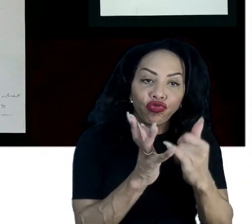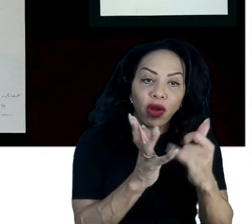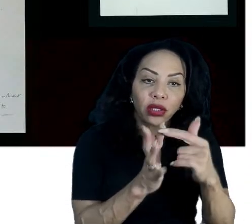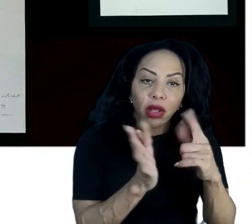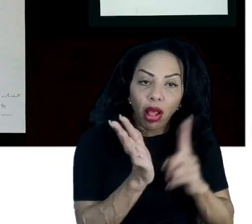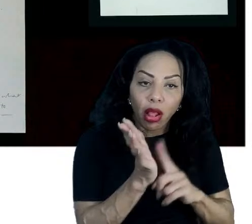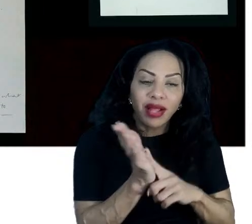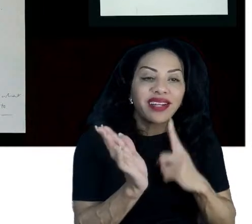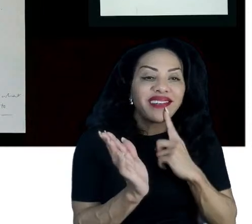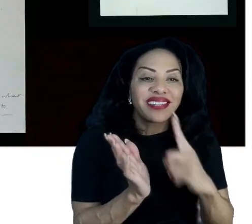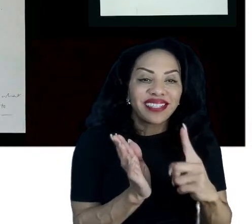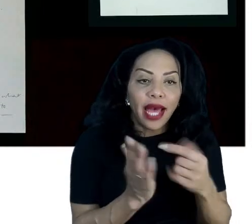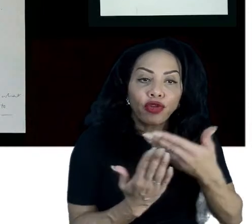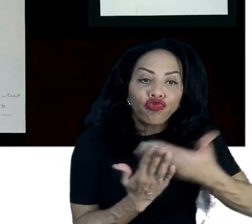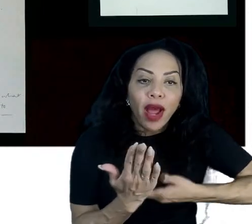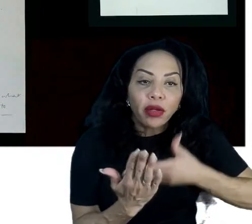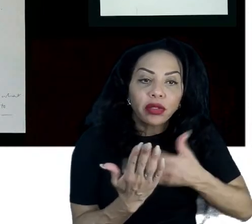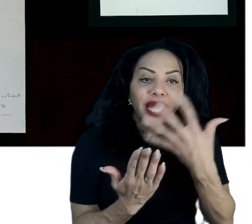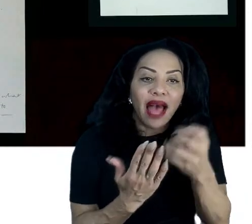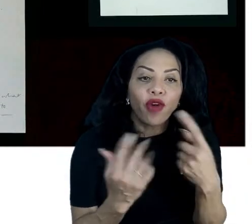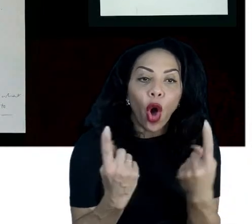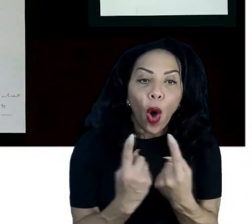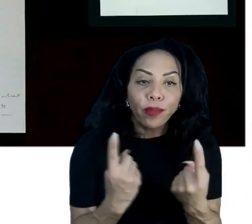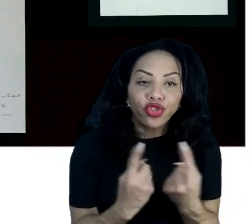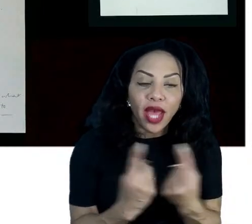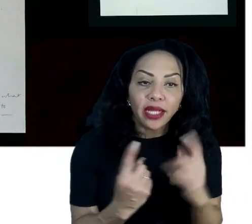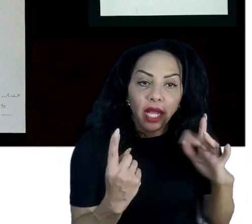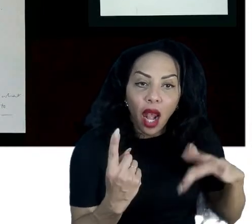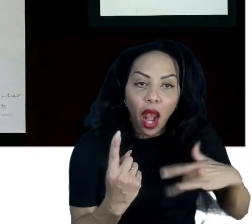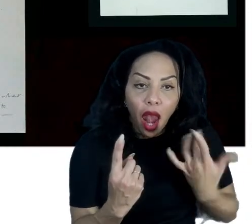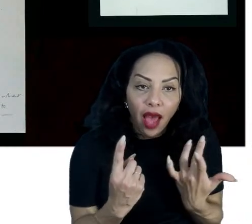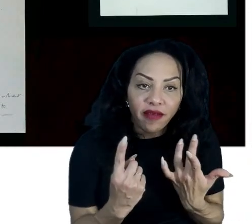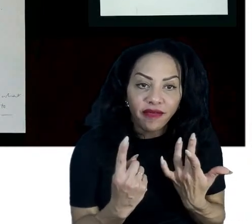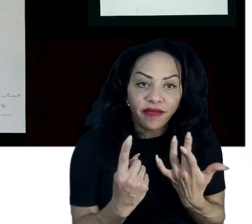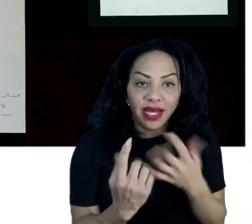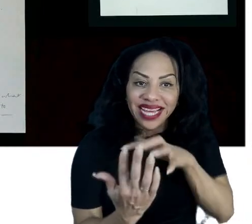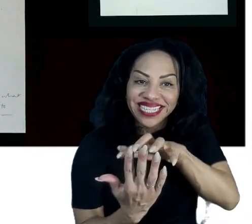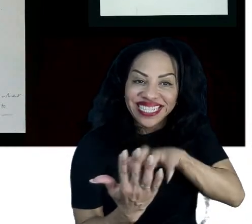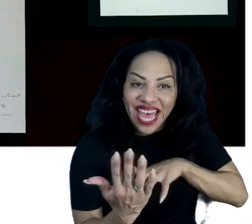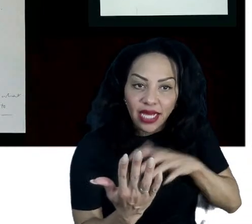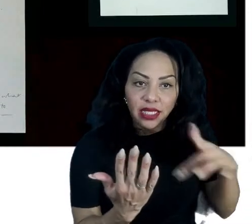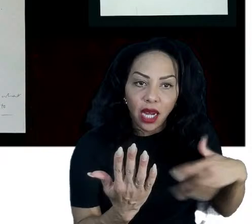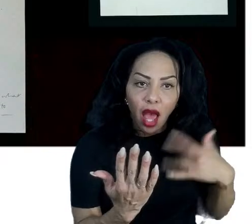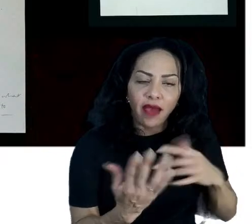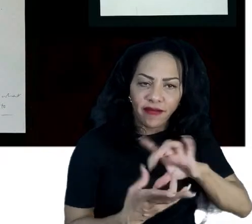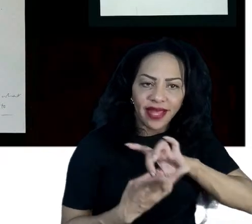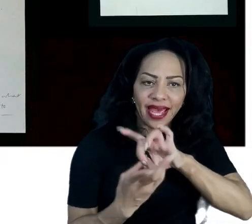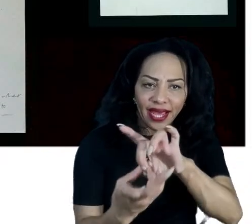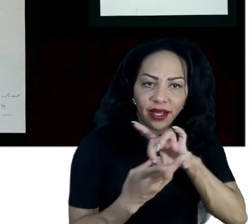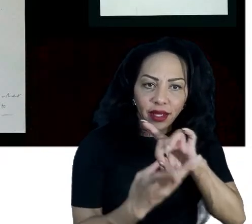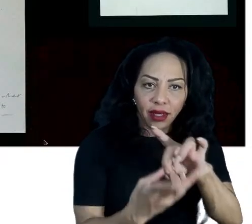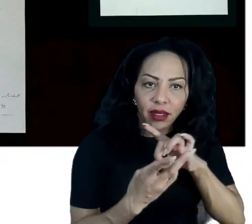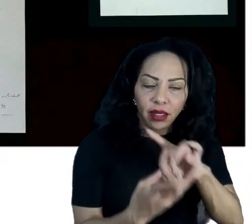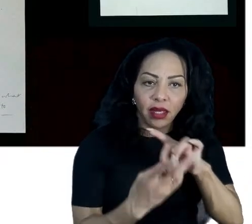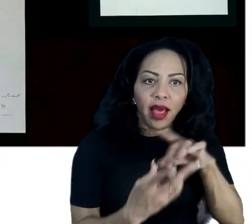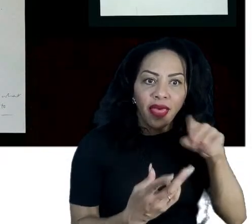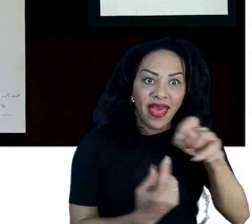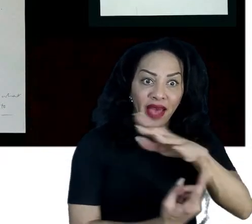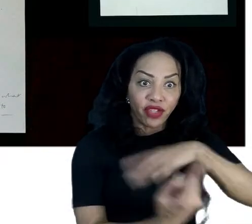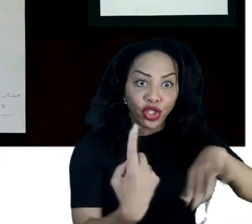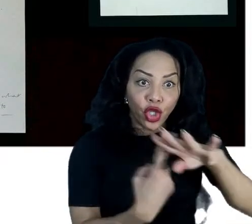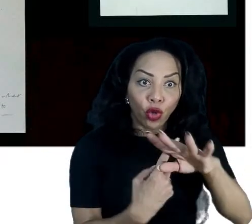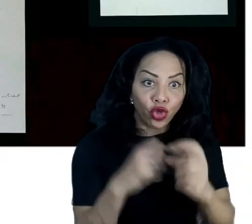life as well as a text life. They interact just as objects do. They have social agency and voice beyond the